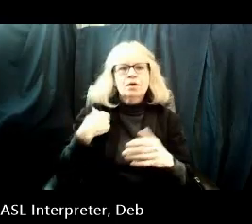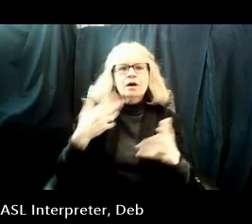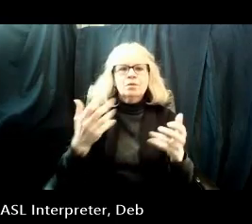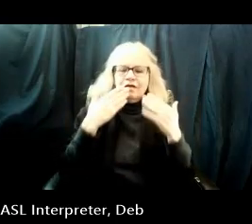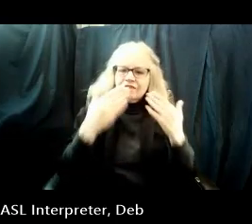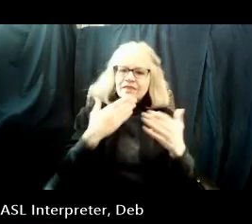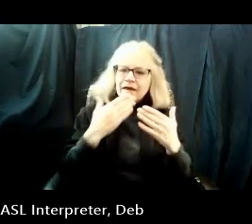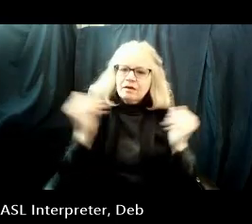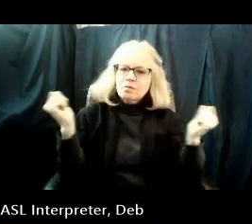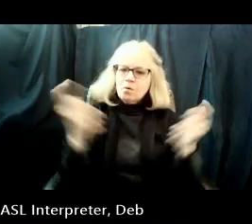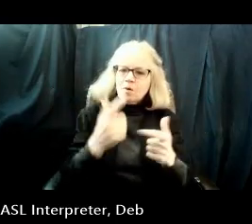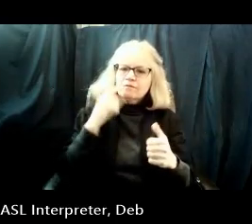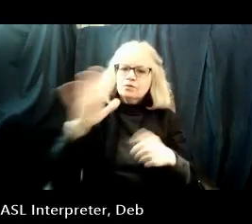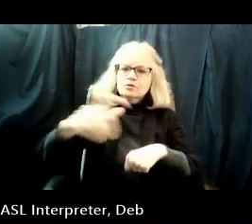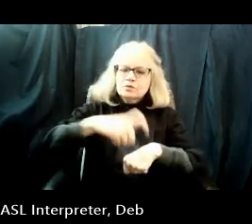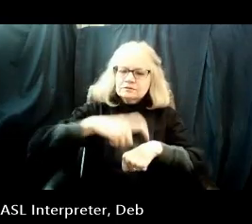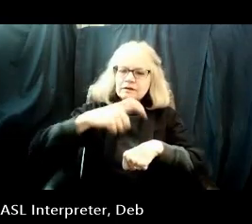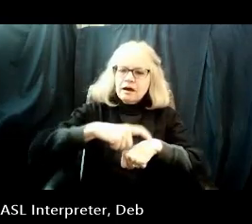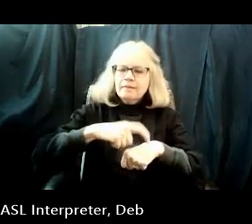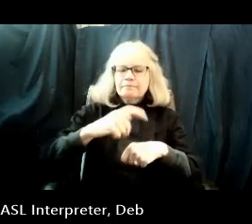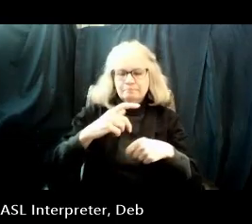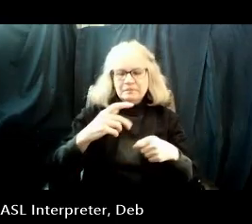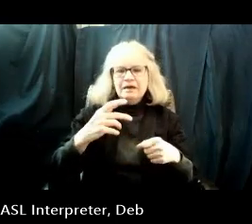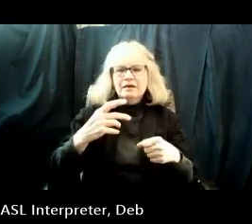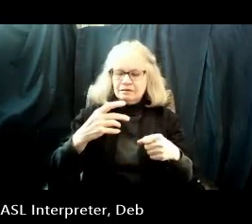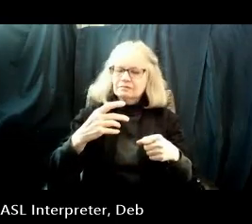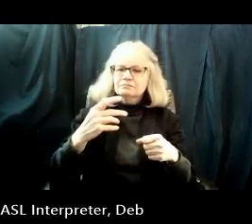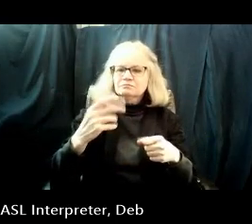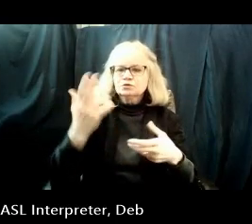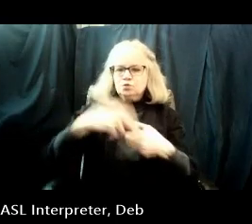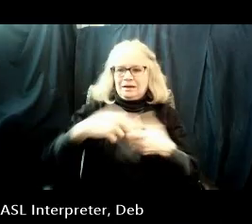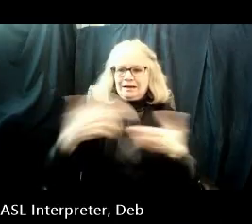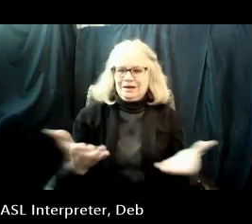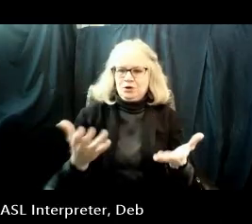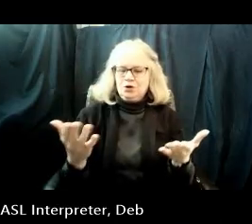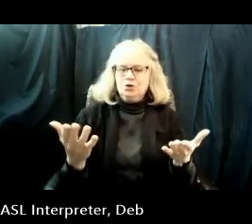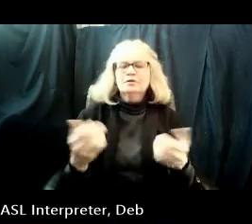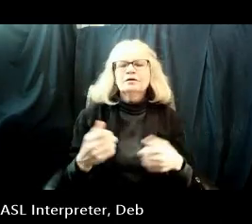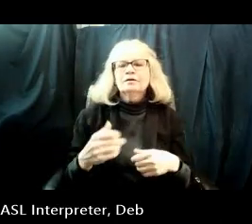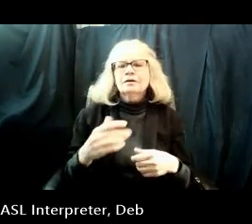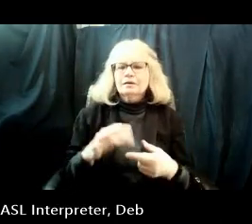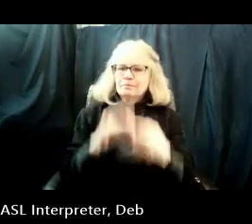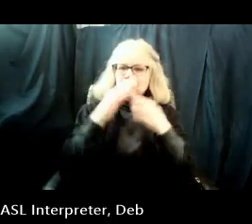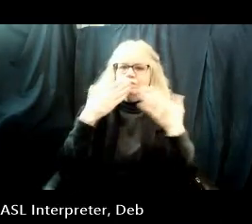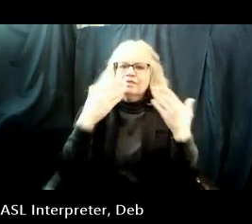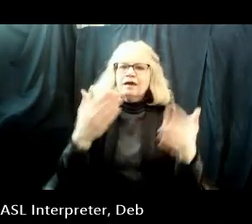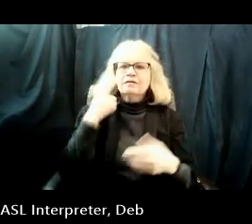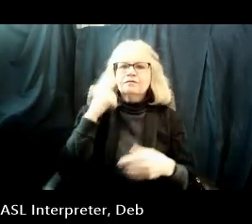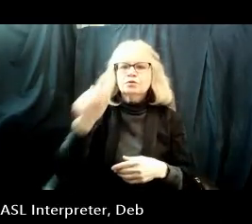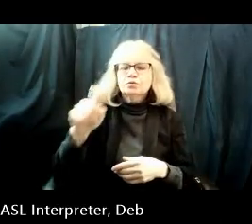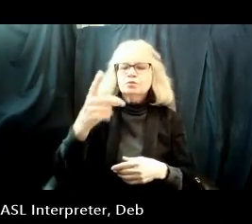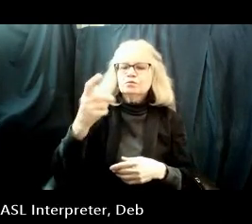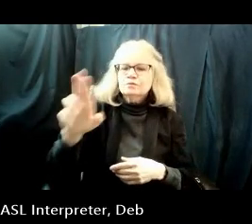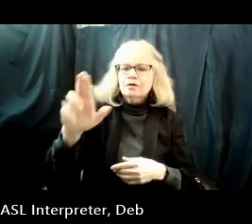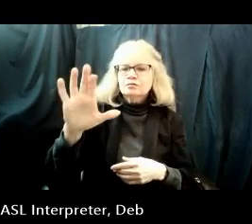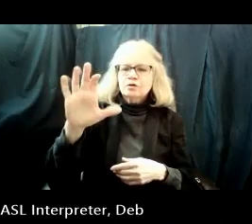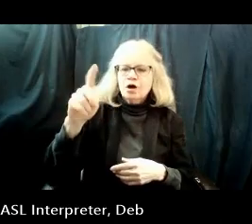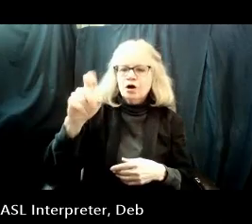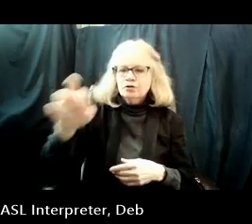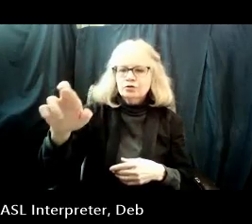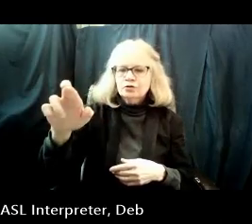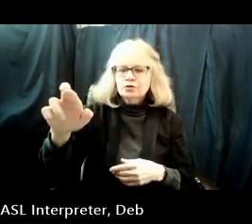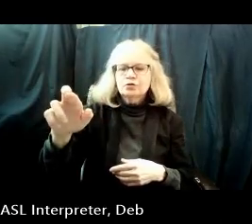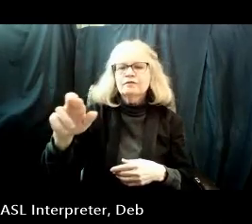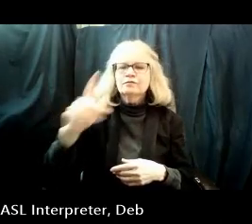everyone for your time and choosing to spend it here with us. A very special thank you to you, Dr. Connor, for not just